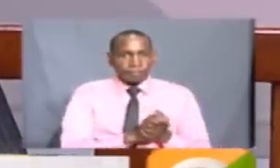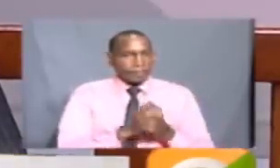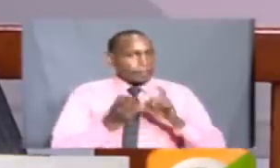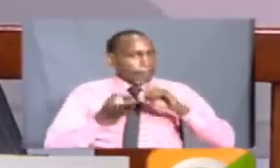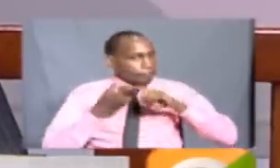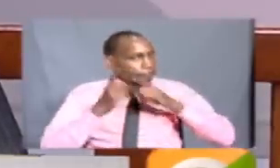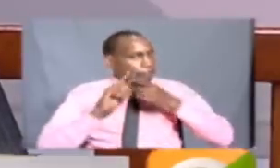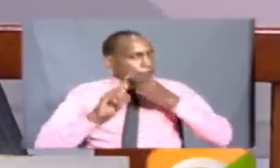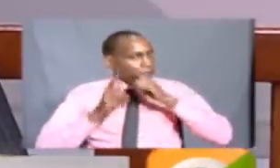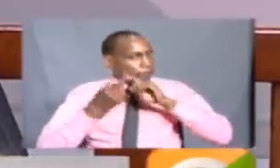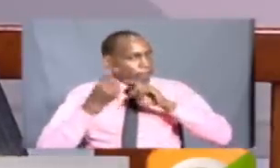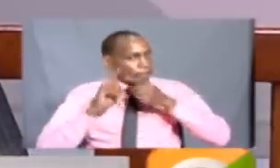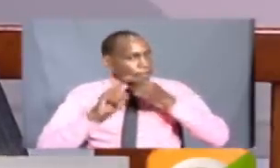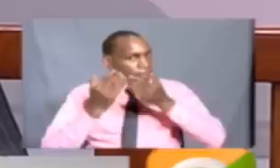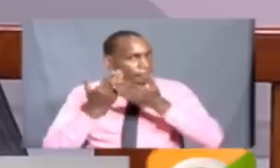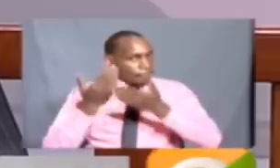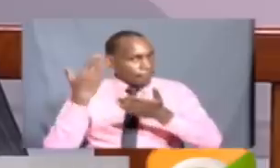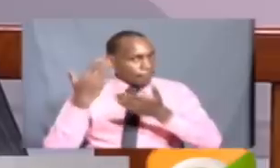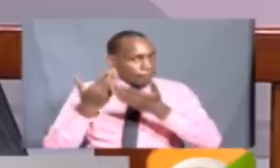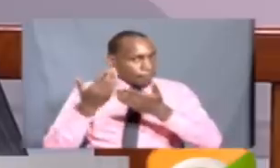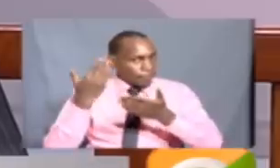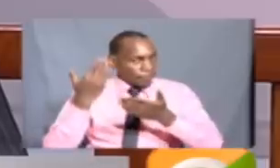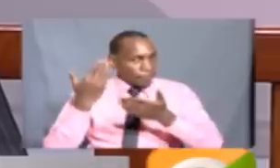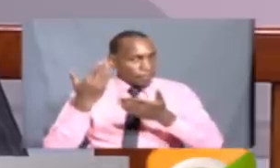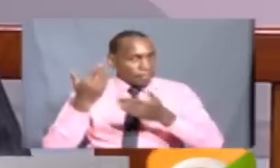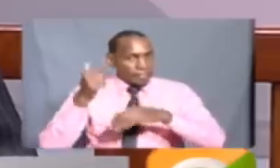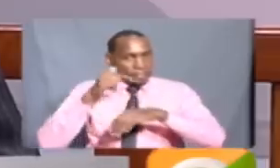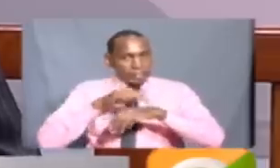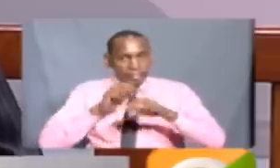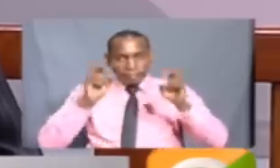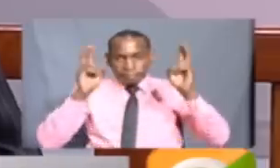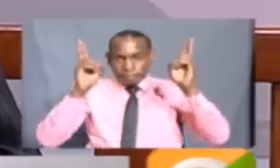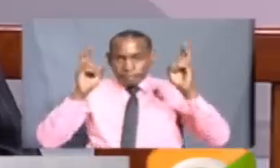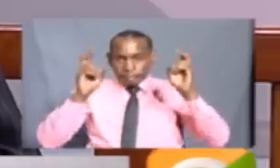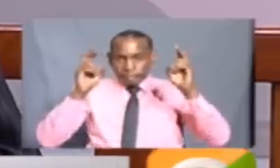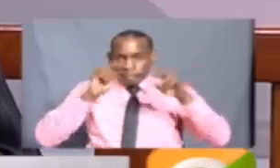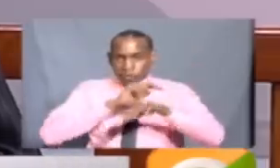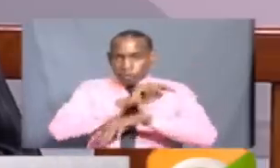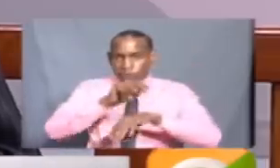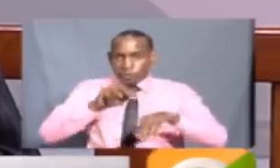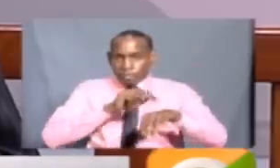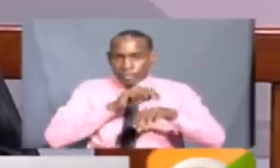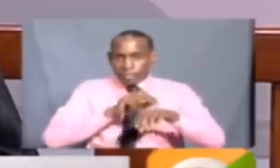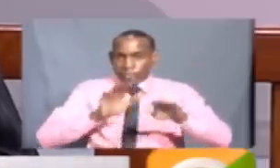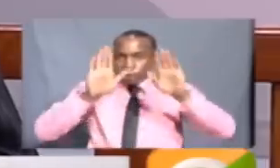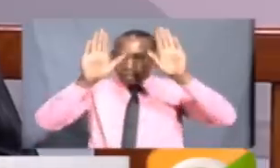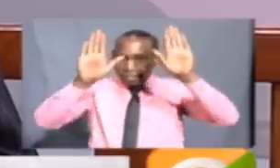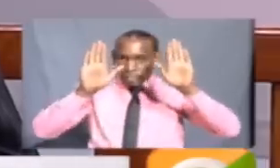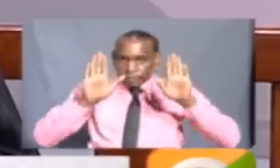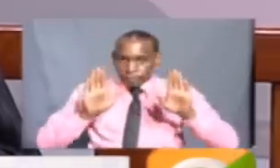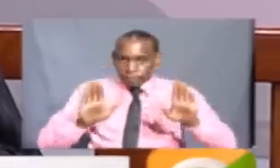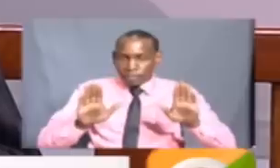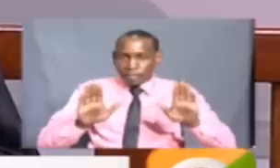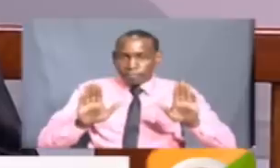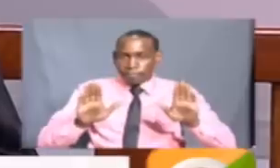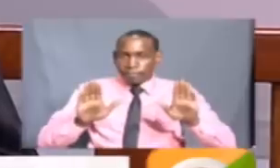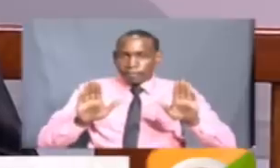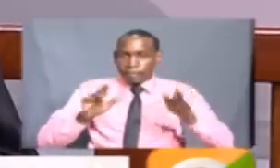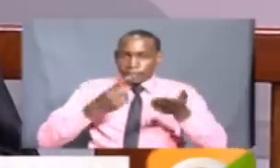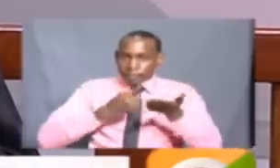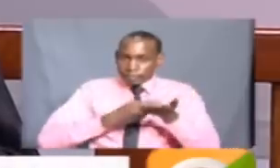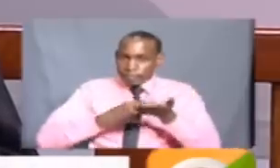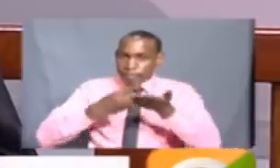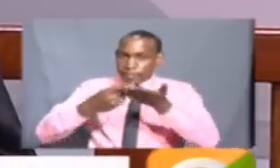nostalgia to the days when issues of national importance were